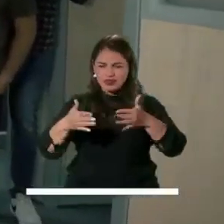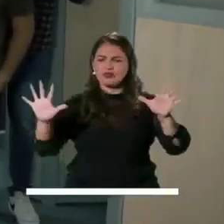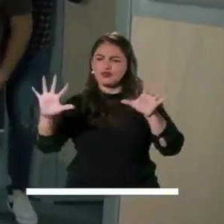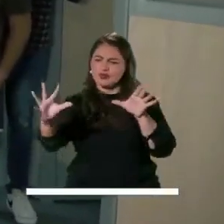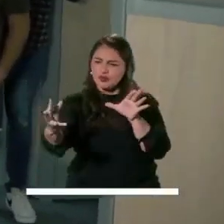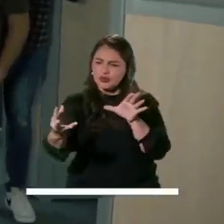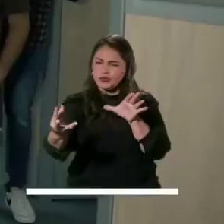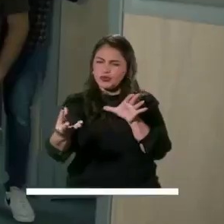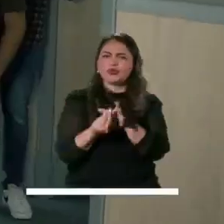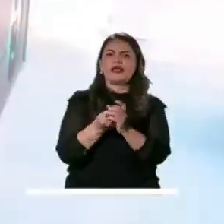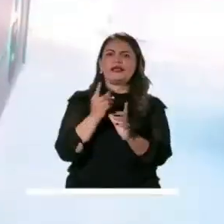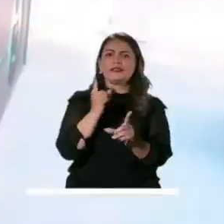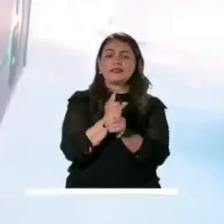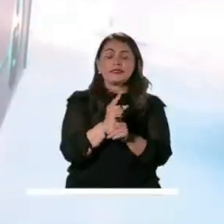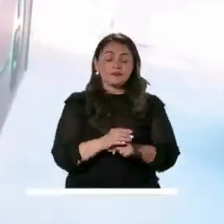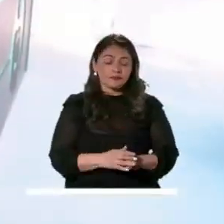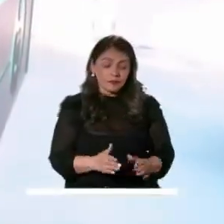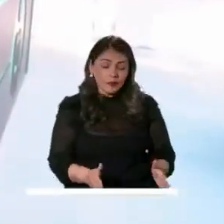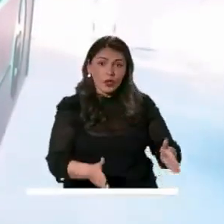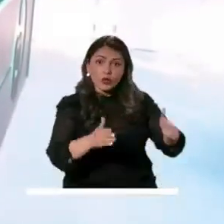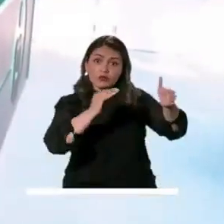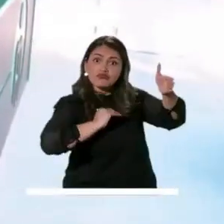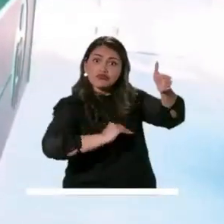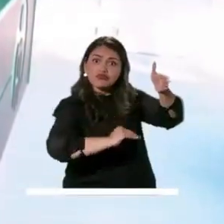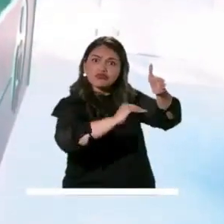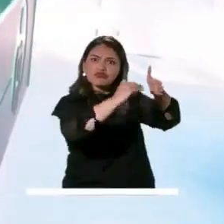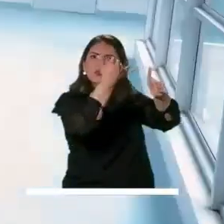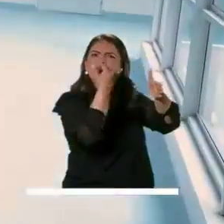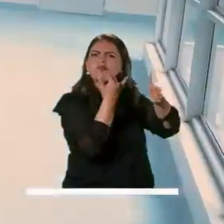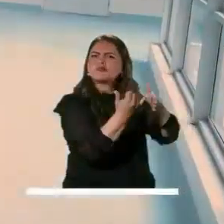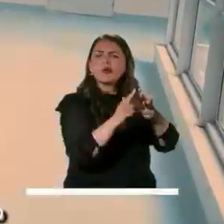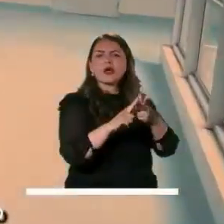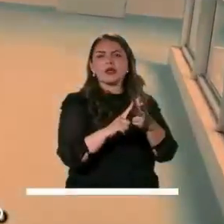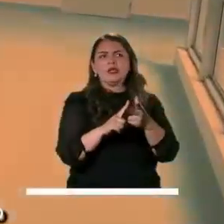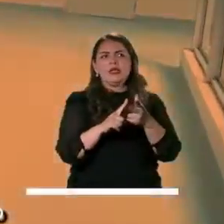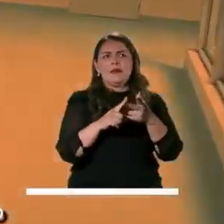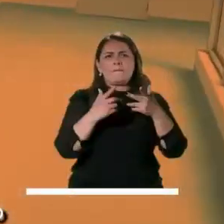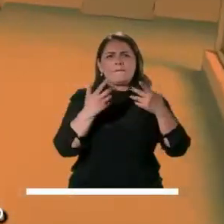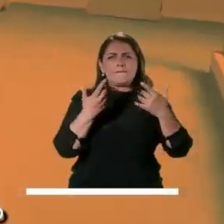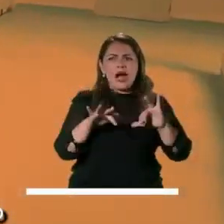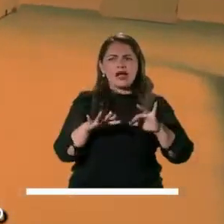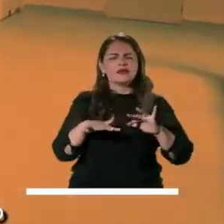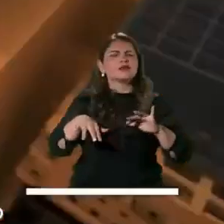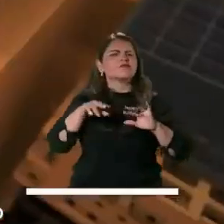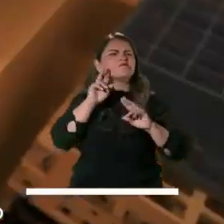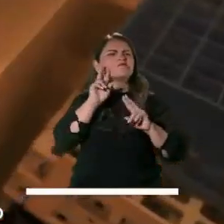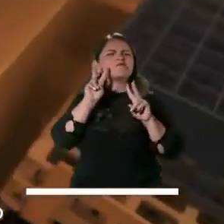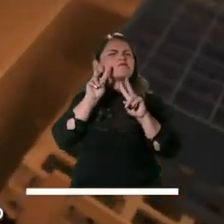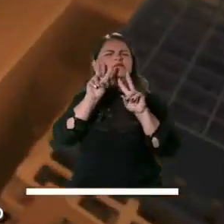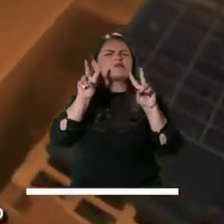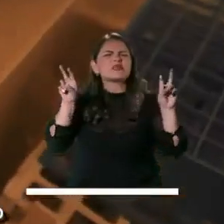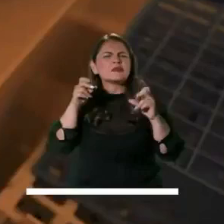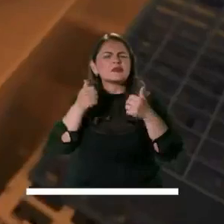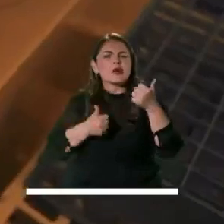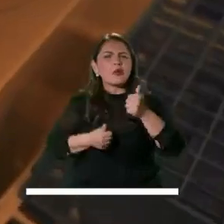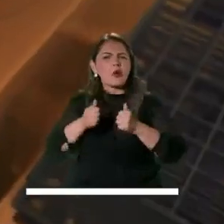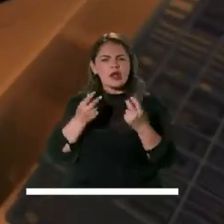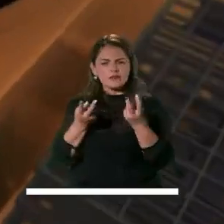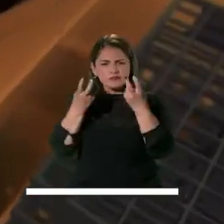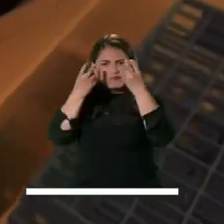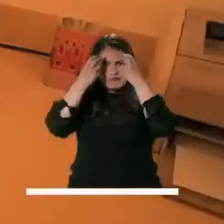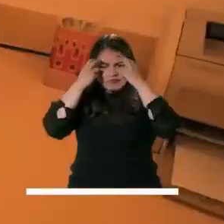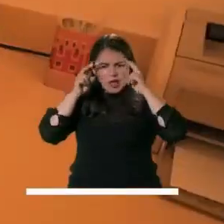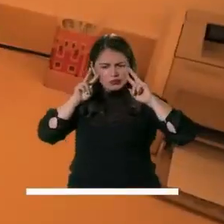I contribute to the recognition of the mental health sector for its high level of commitment